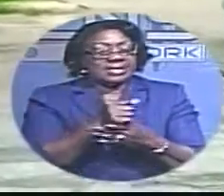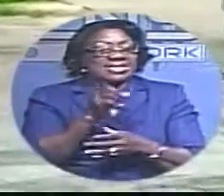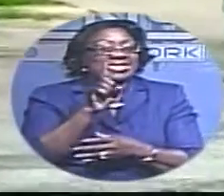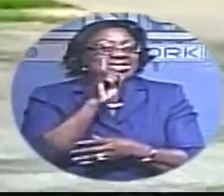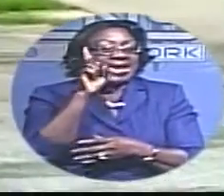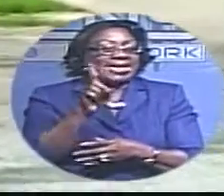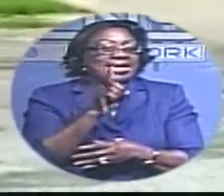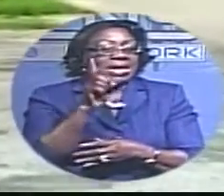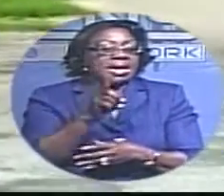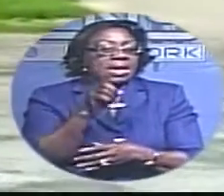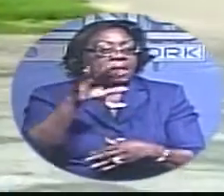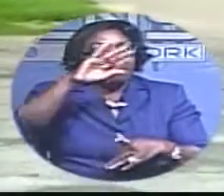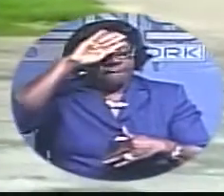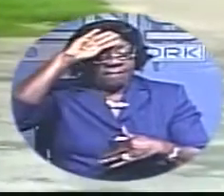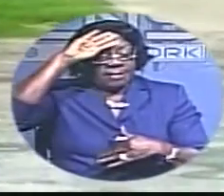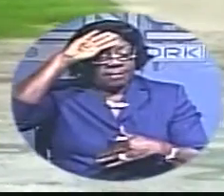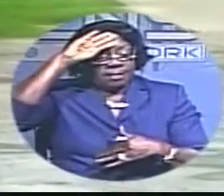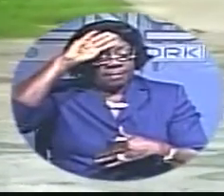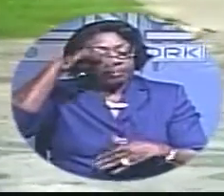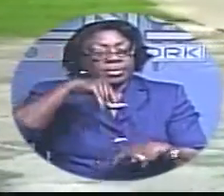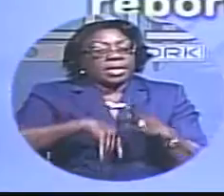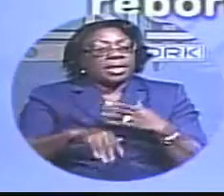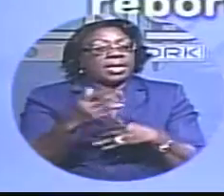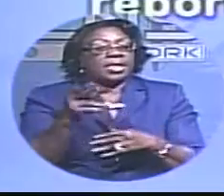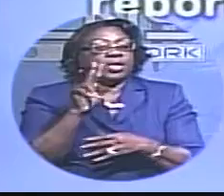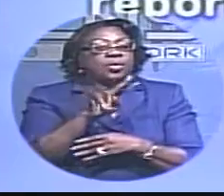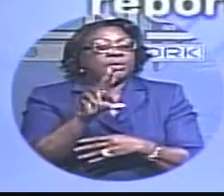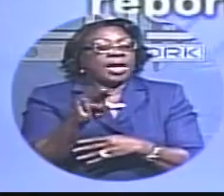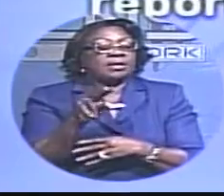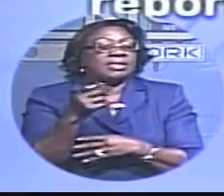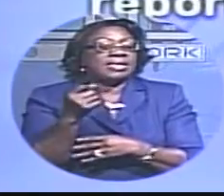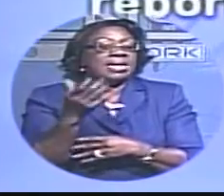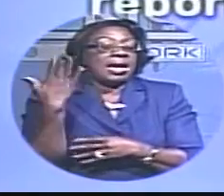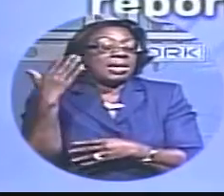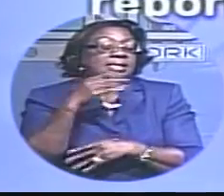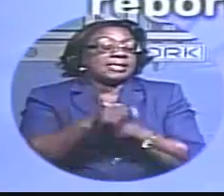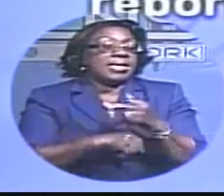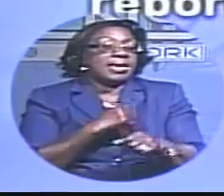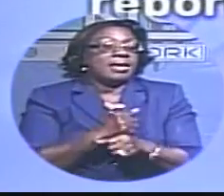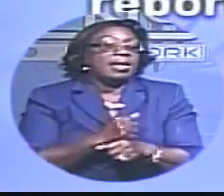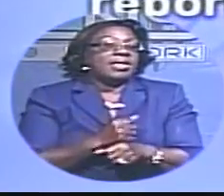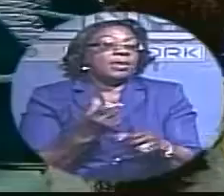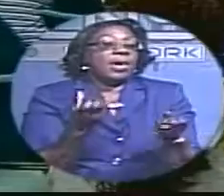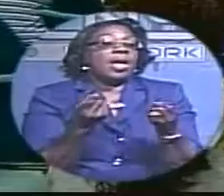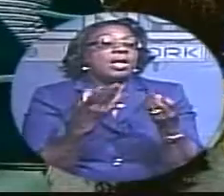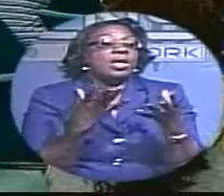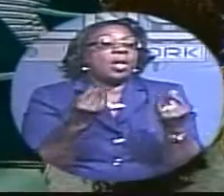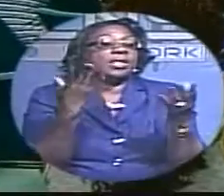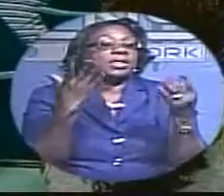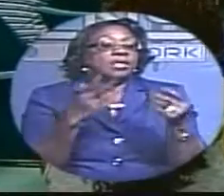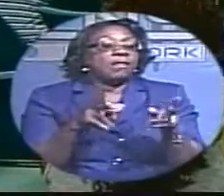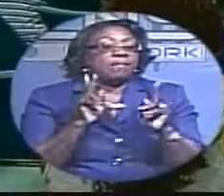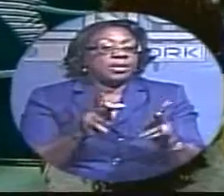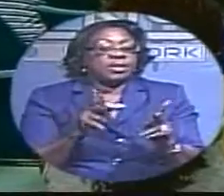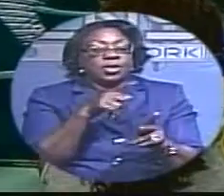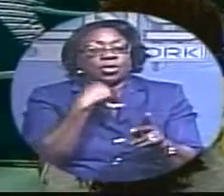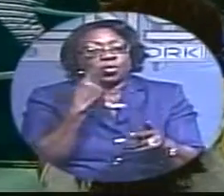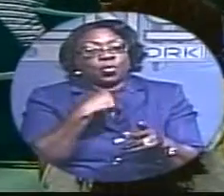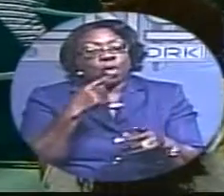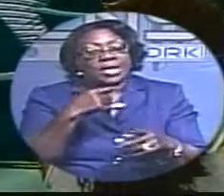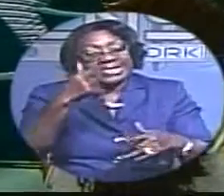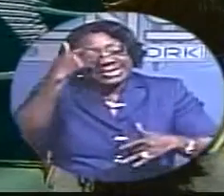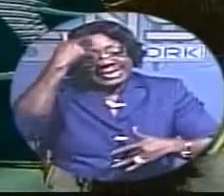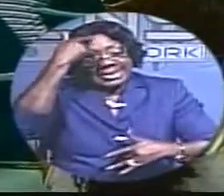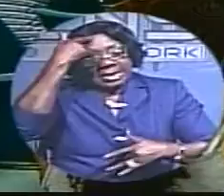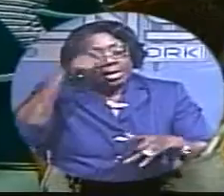In 2011, there was an unprecedented outbreak of dengue fever in the Bahamas, with hundreds of confirmed cases, but